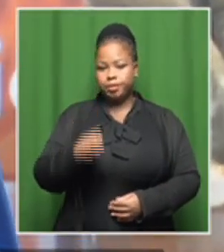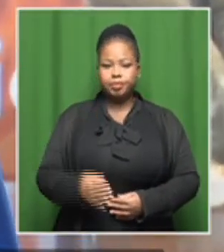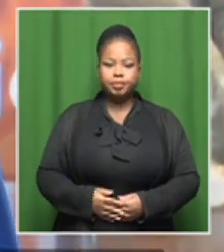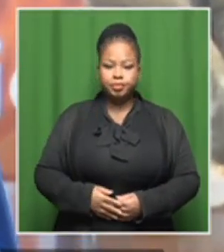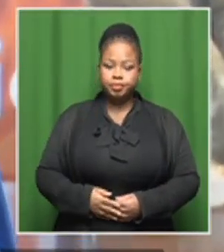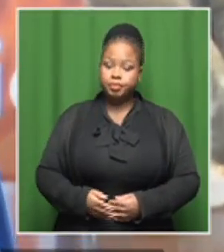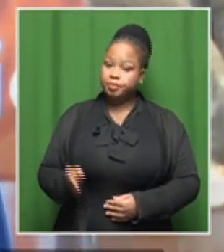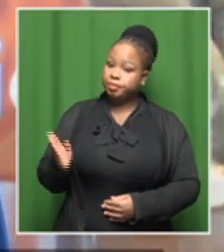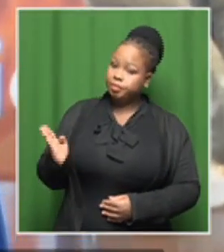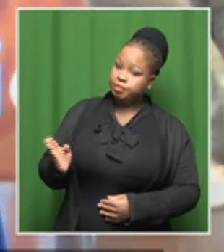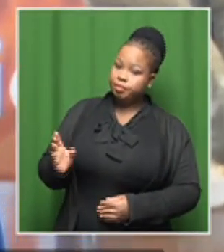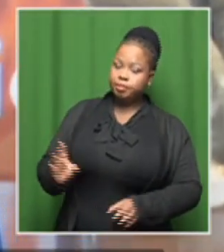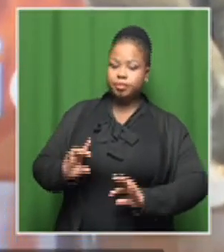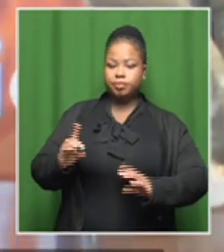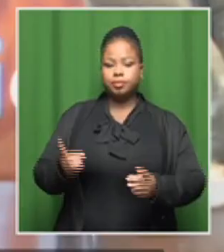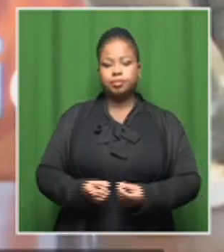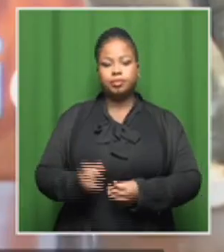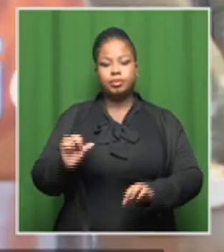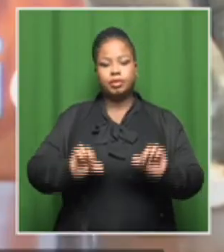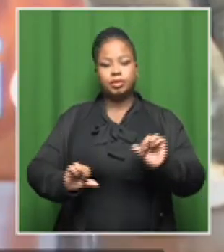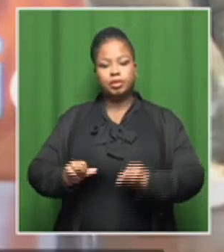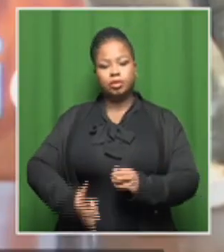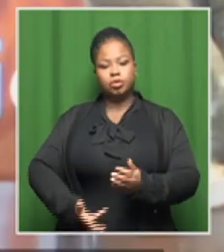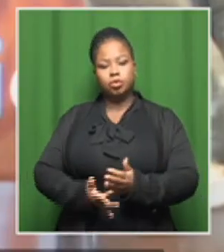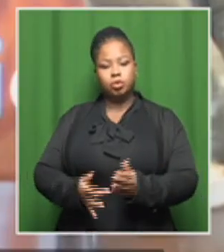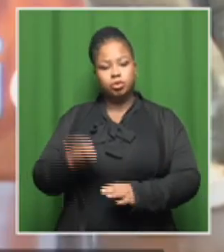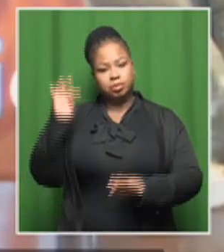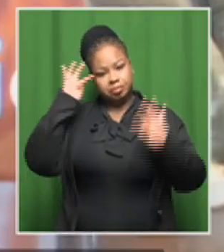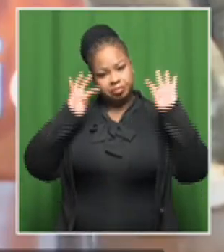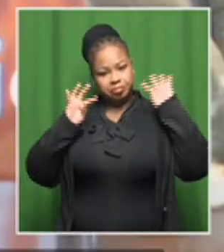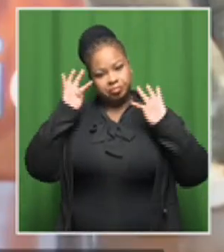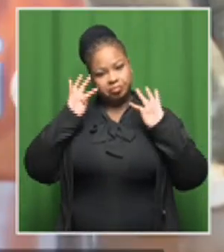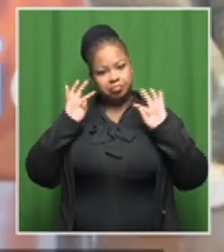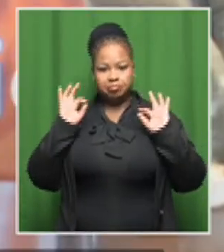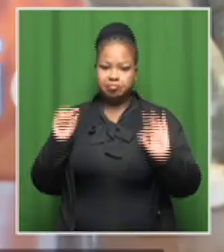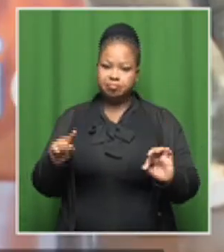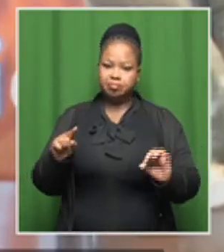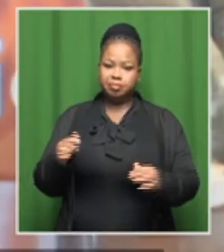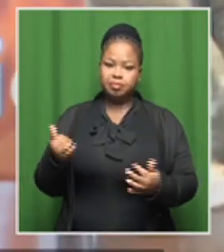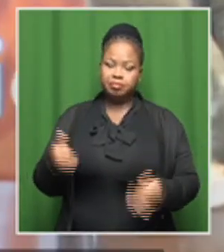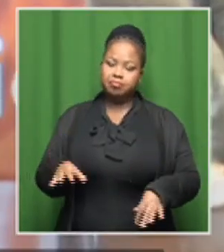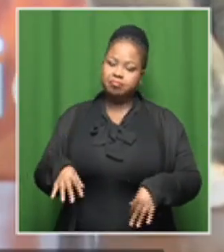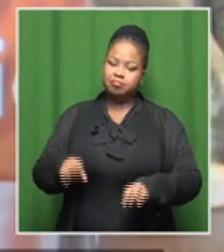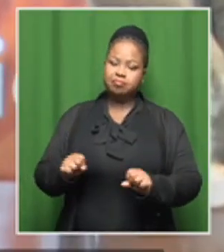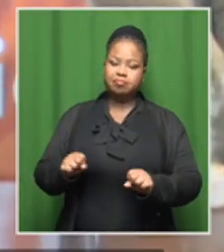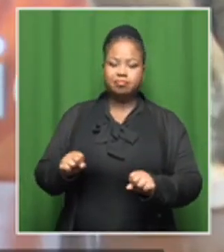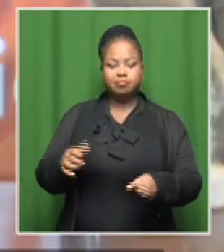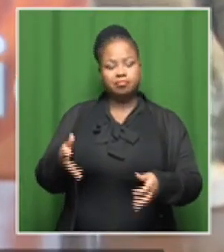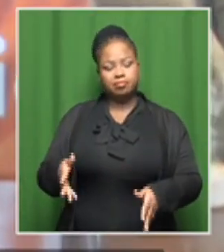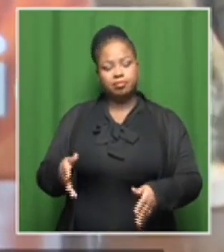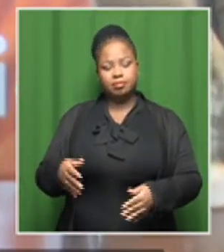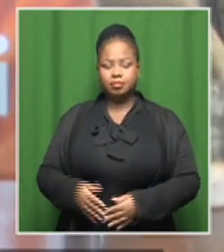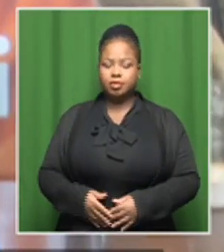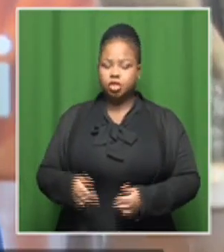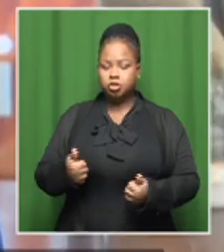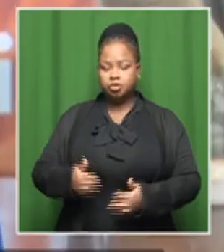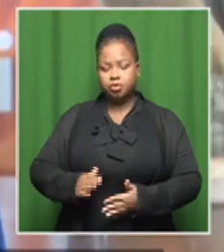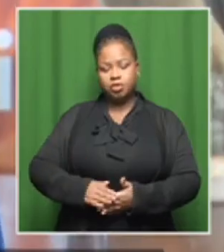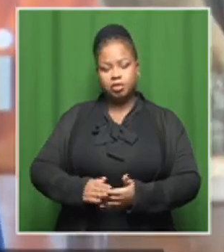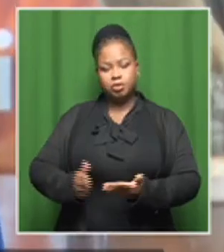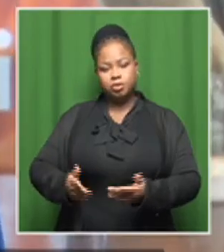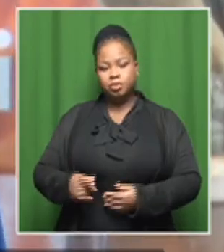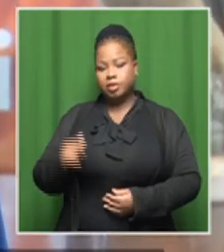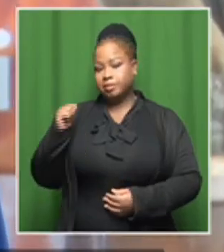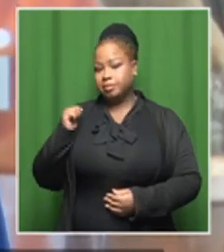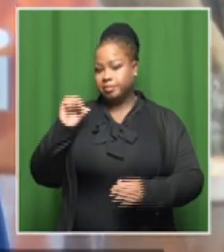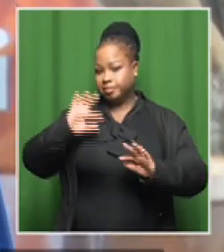course, where the Department of Science, Technology and Innovation has literally taken over the town, and with good reason. We were